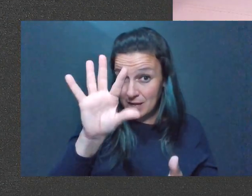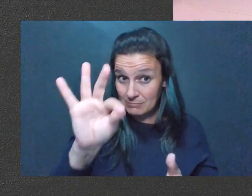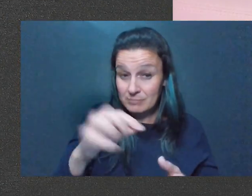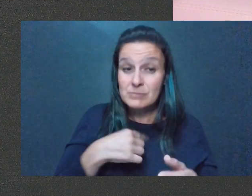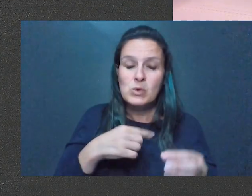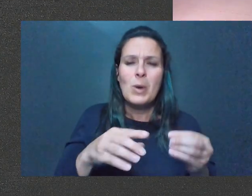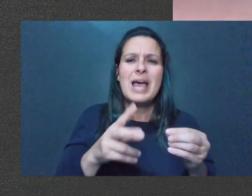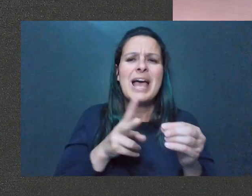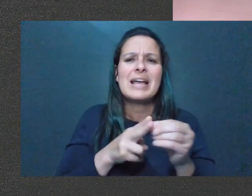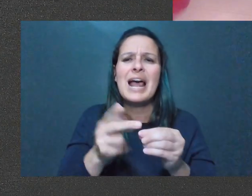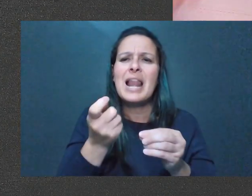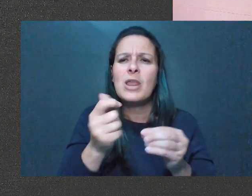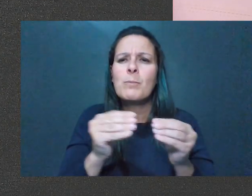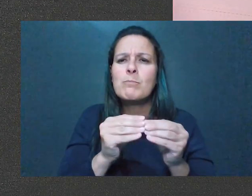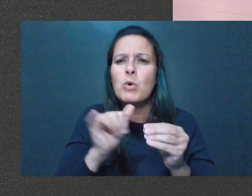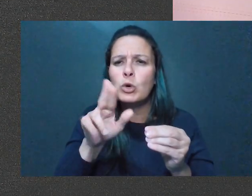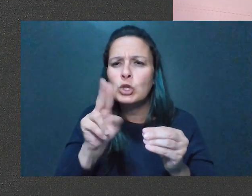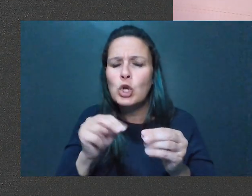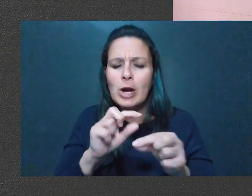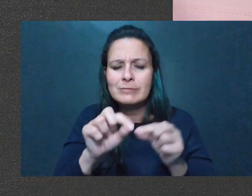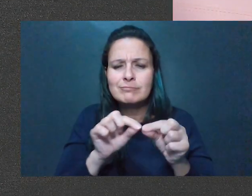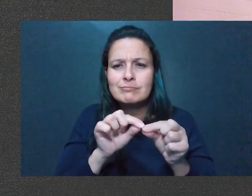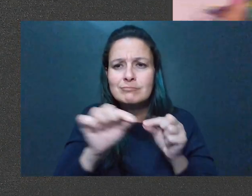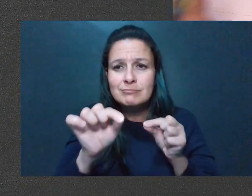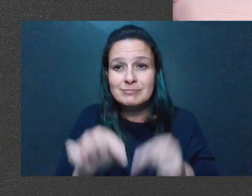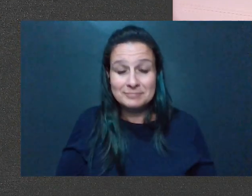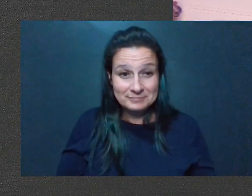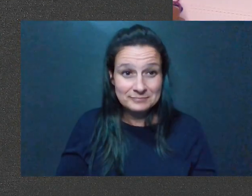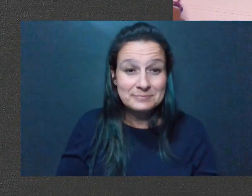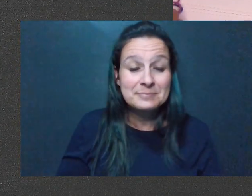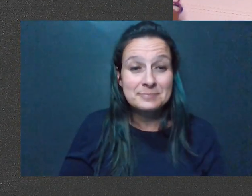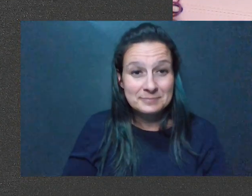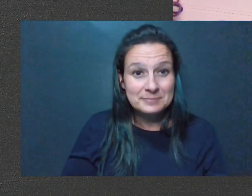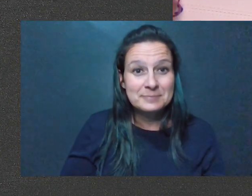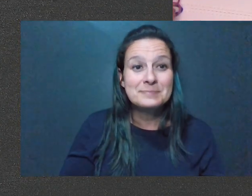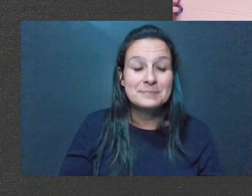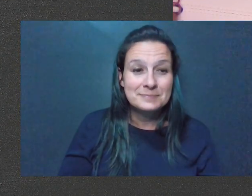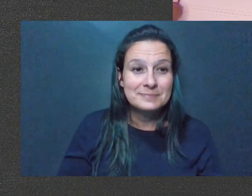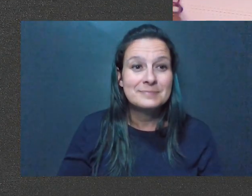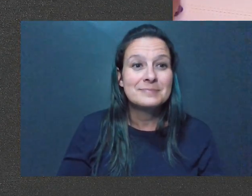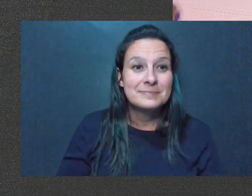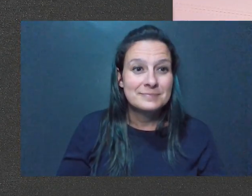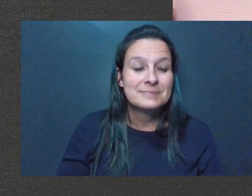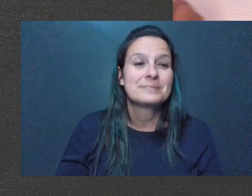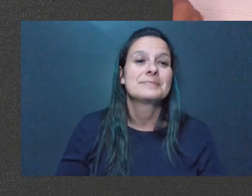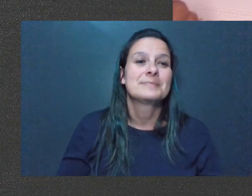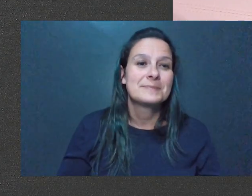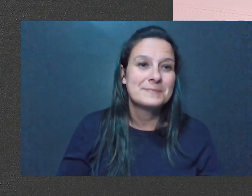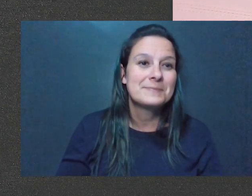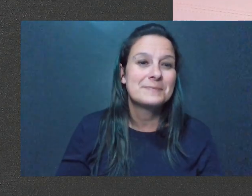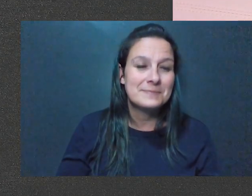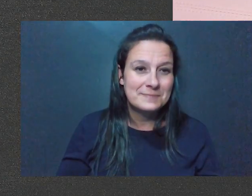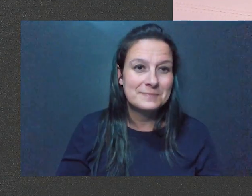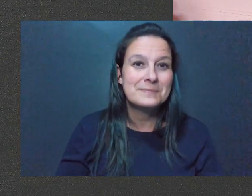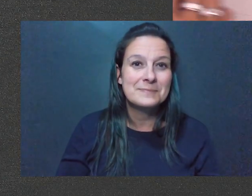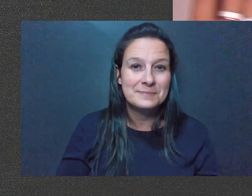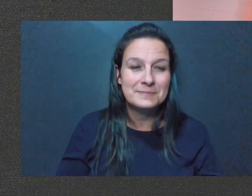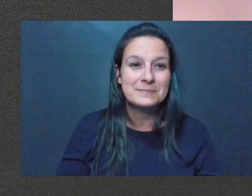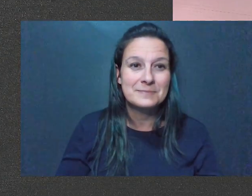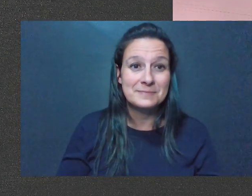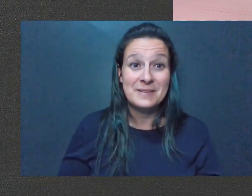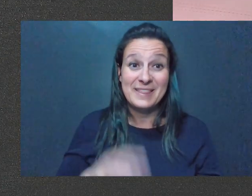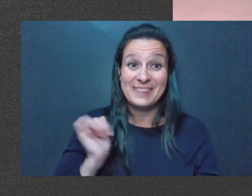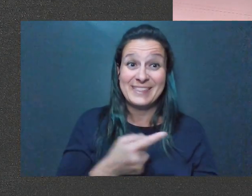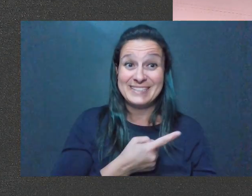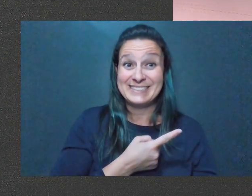little piece of your yarn or string, you can tie it right in the middle. Okay, and then you will have something that